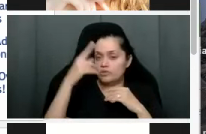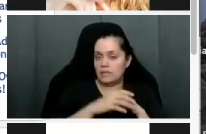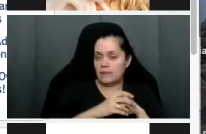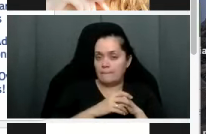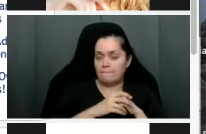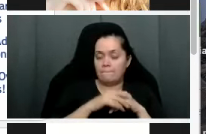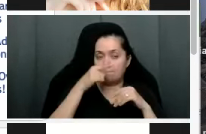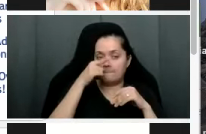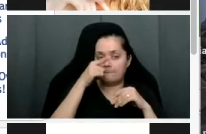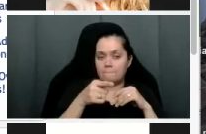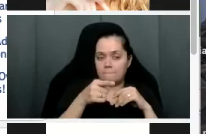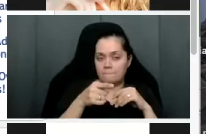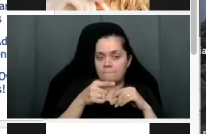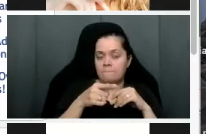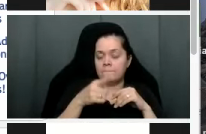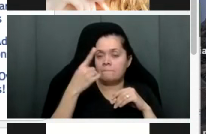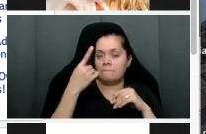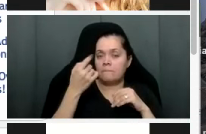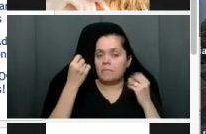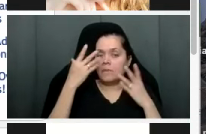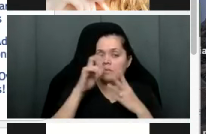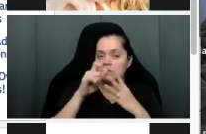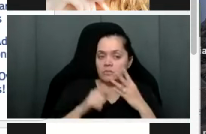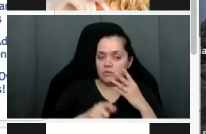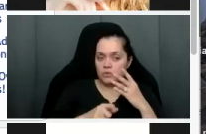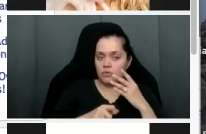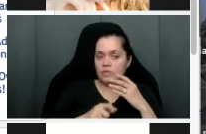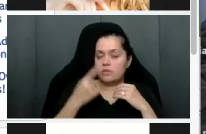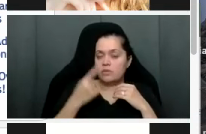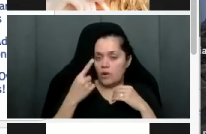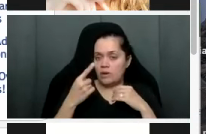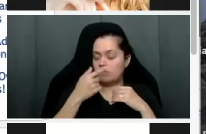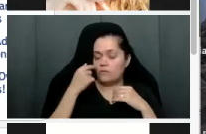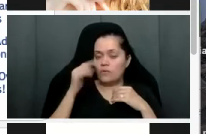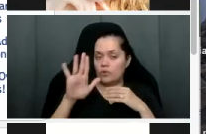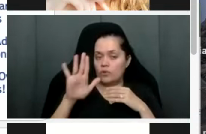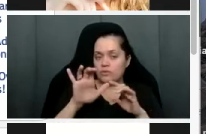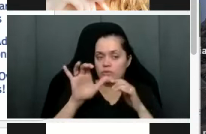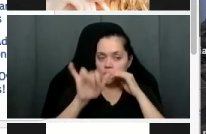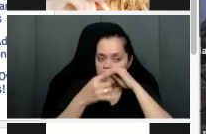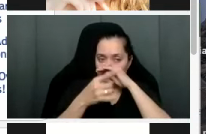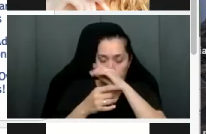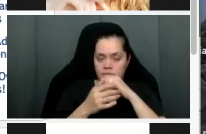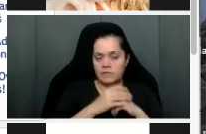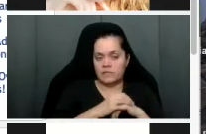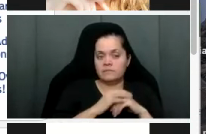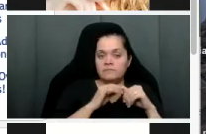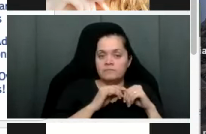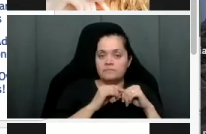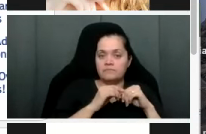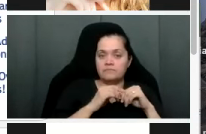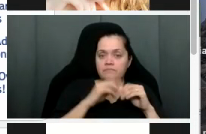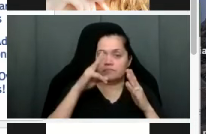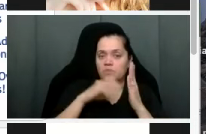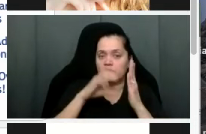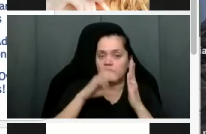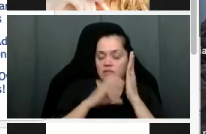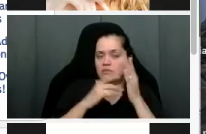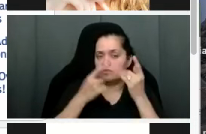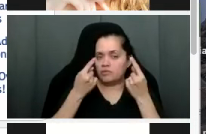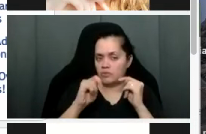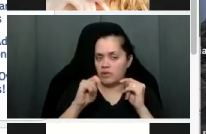And here it is one multiple choice option for you to do. You read the chapter, try it out.